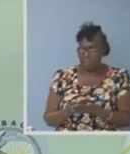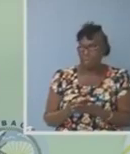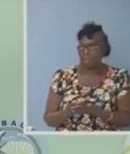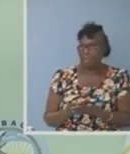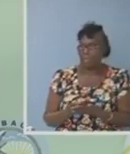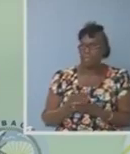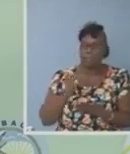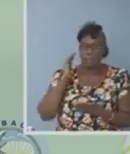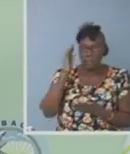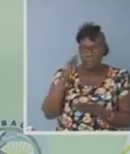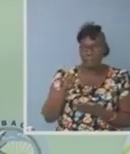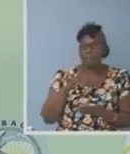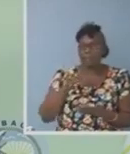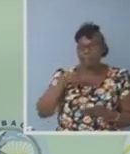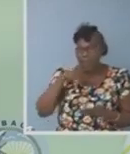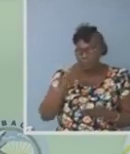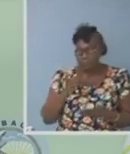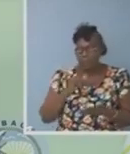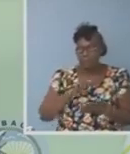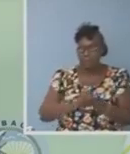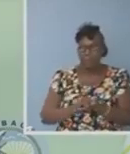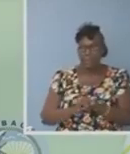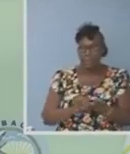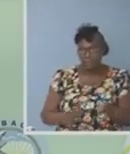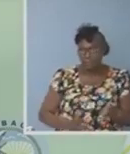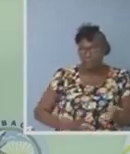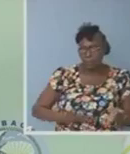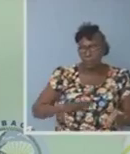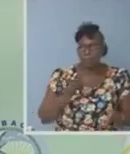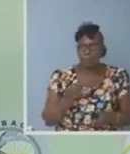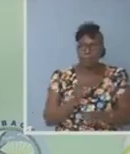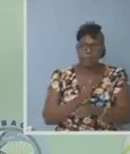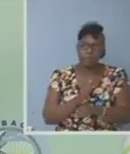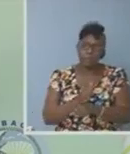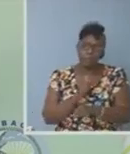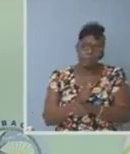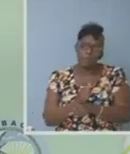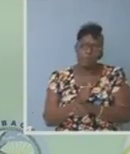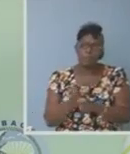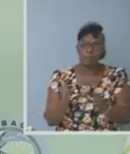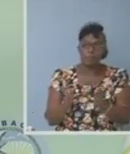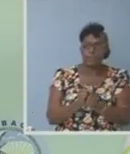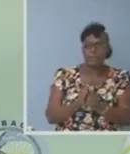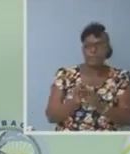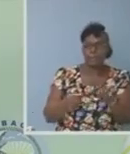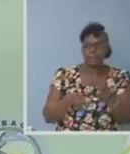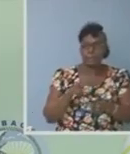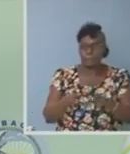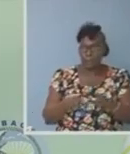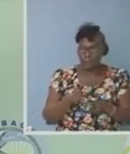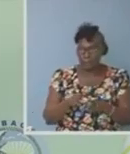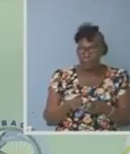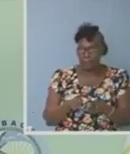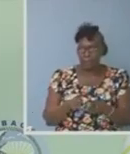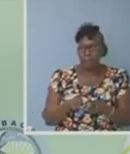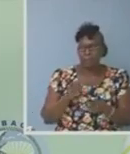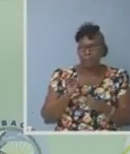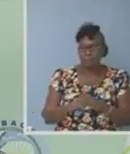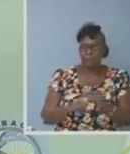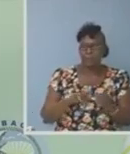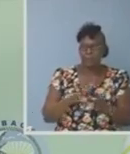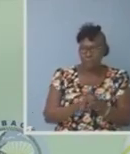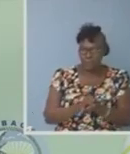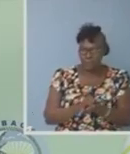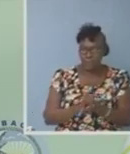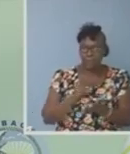have also indicated that they are willing to work with their customers, and they would also follow suit in